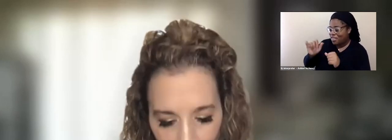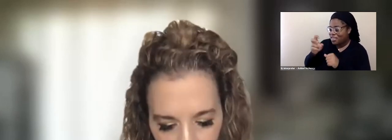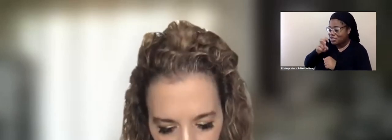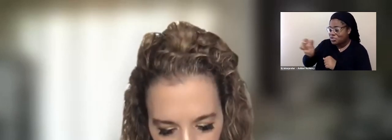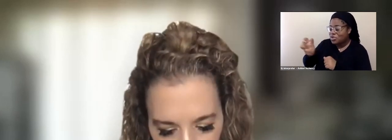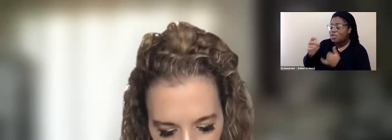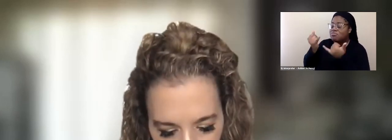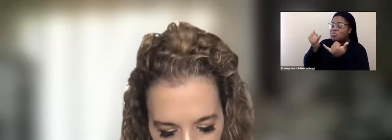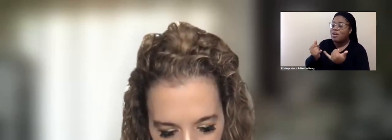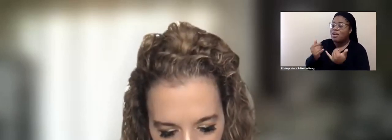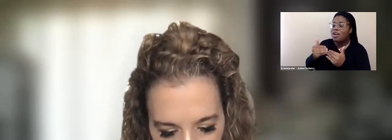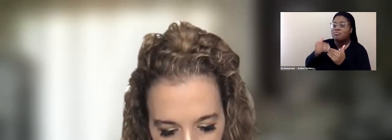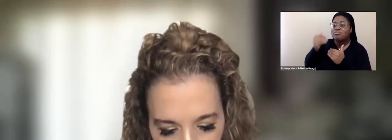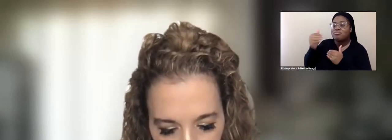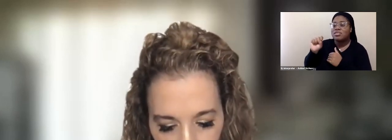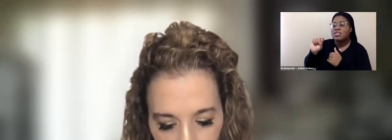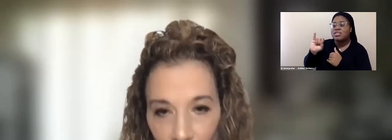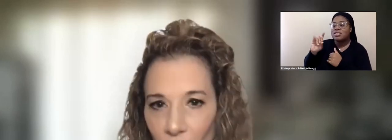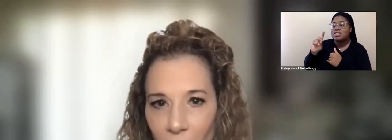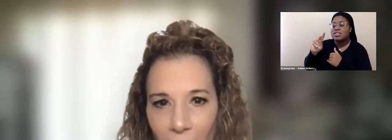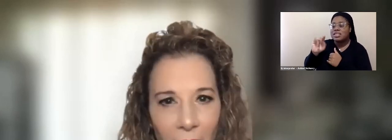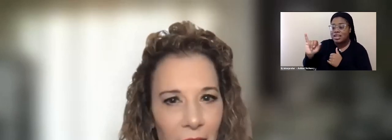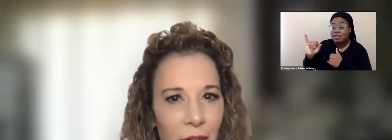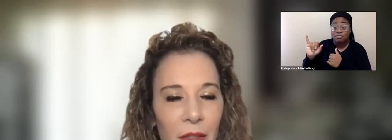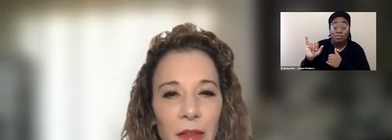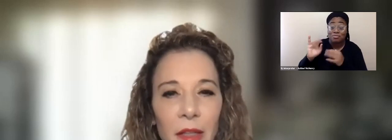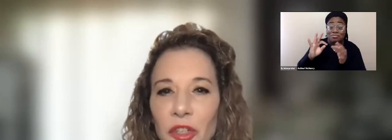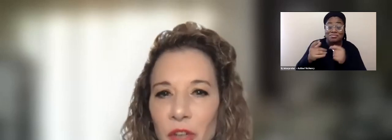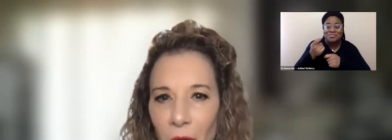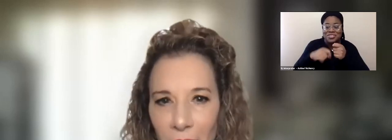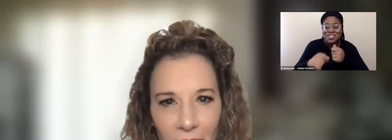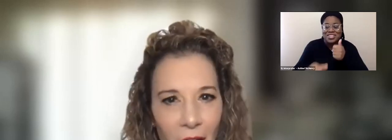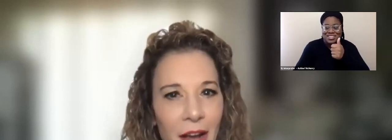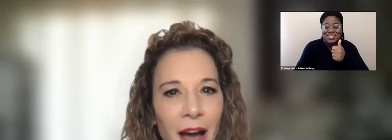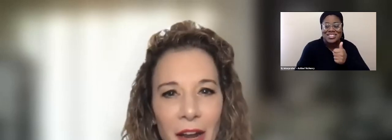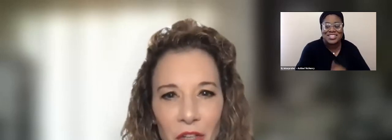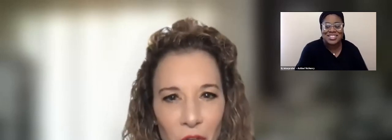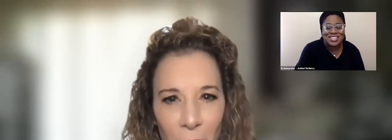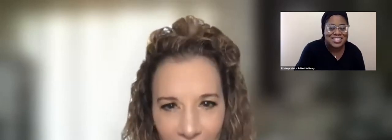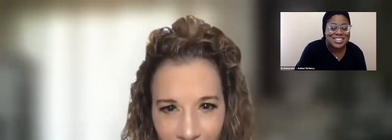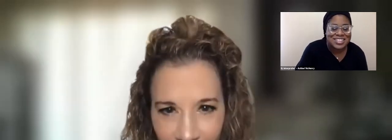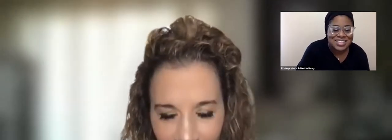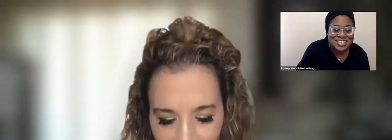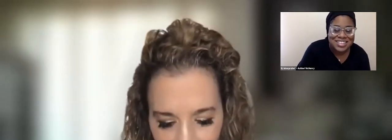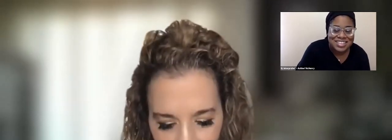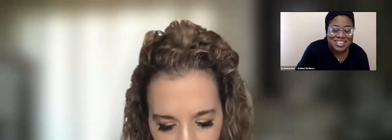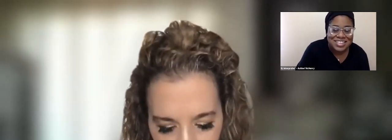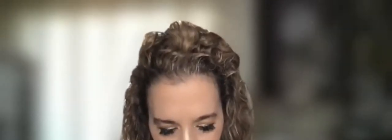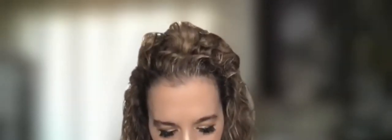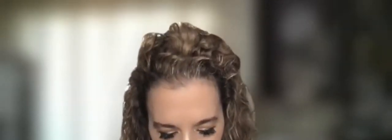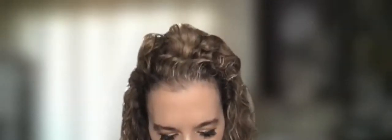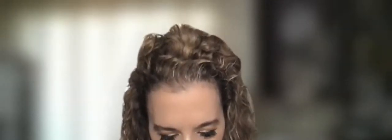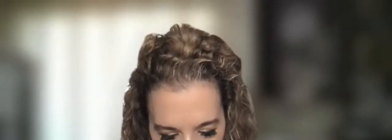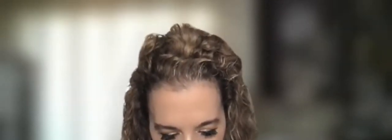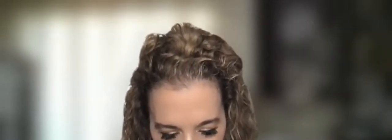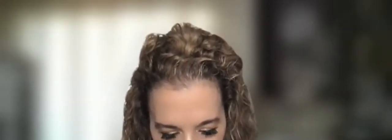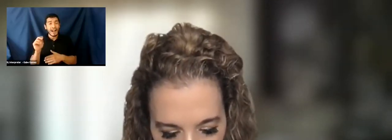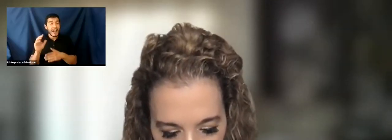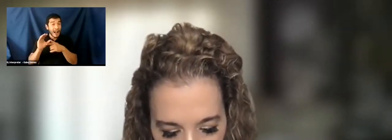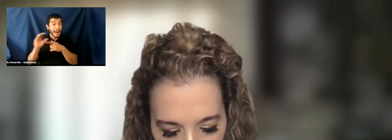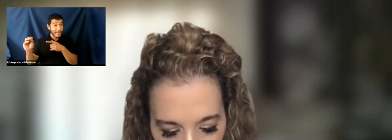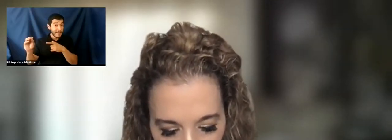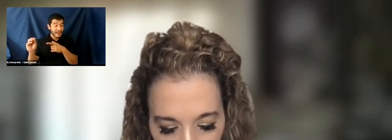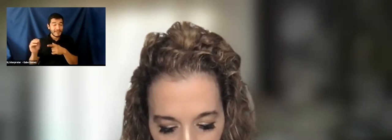go over to you. You know, you're at the legendary, the iconic Jim Henson company,